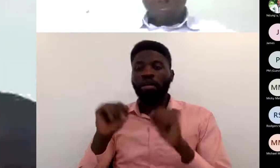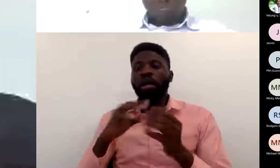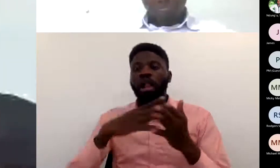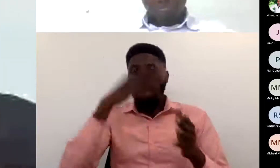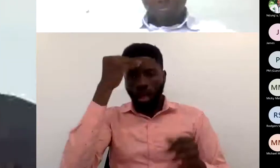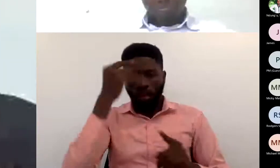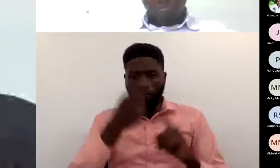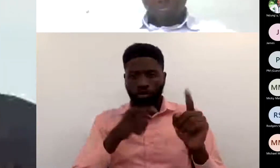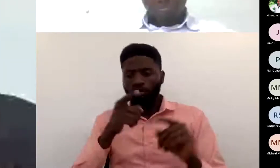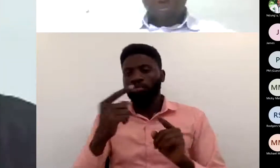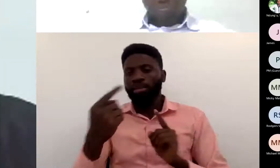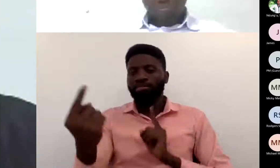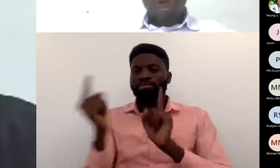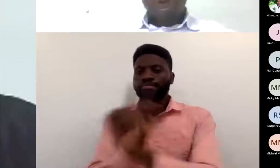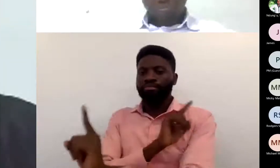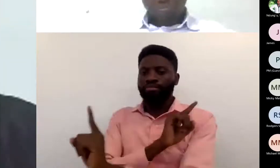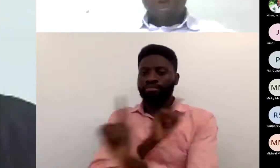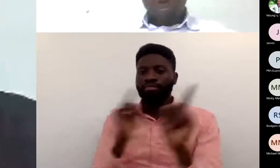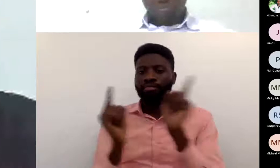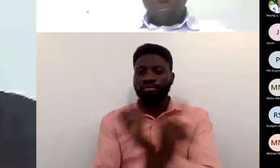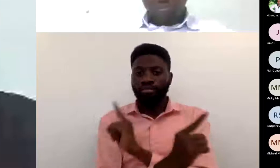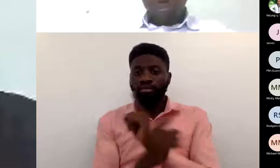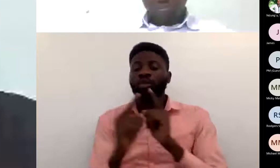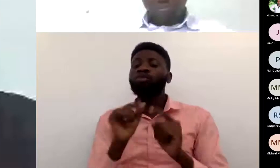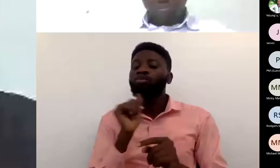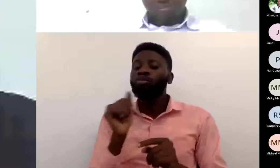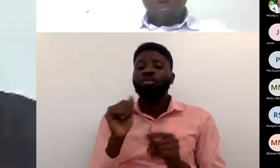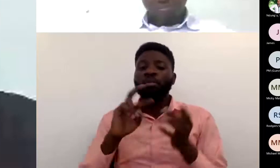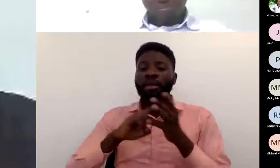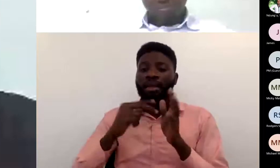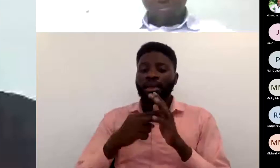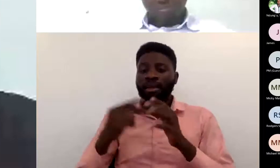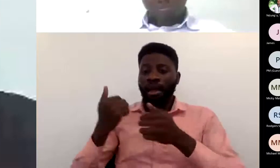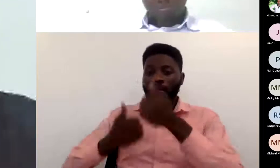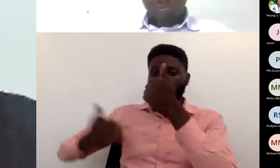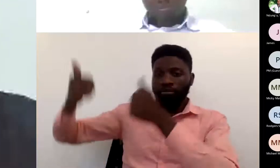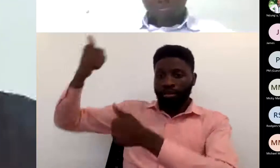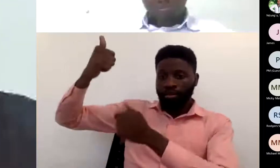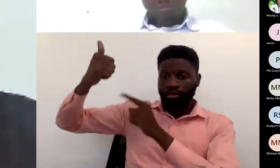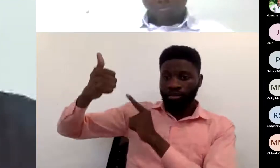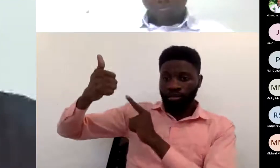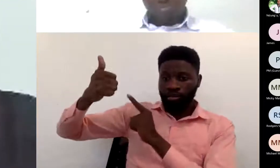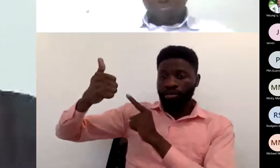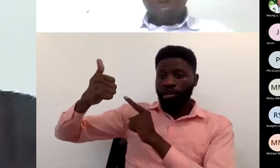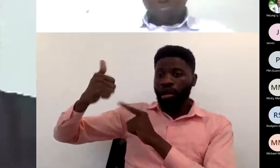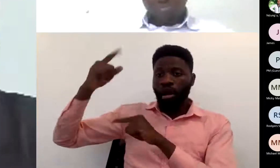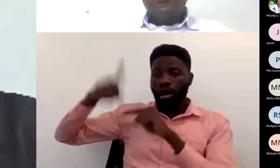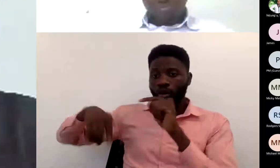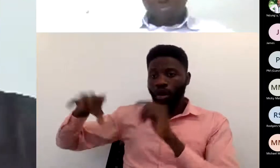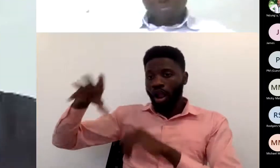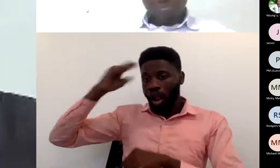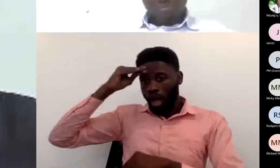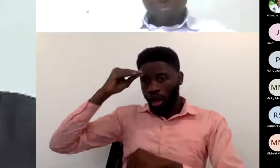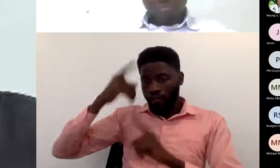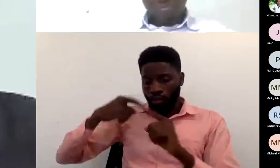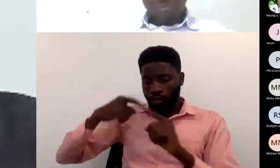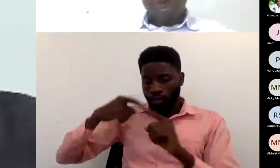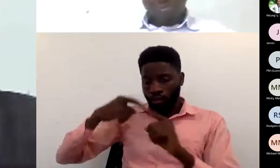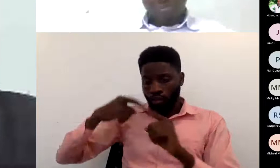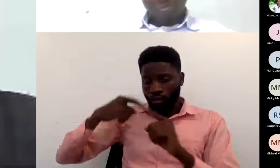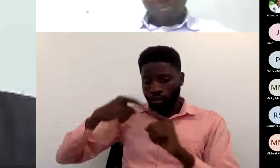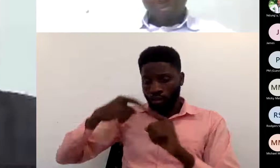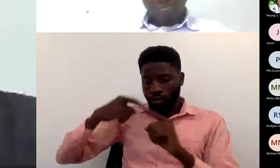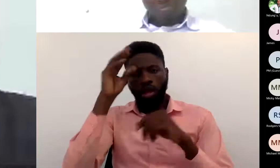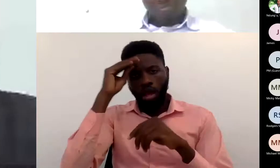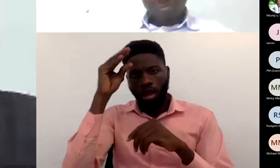a two-way road. Just because someone is, senior to you, it doesn't mean that they still can't learn. I'm still learning today. I'm